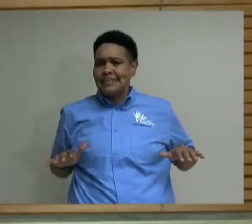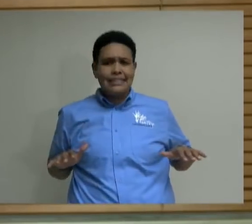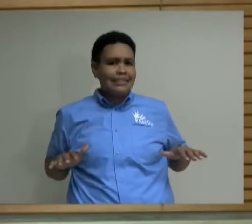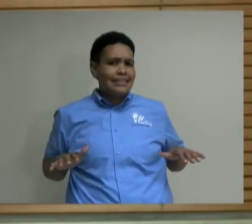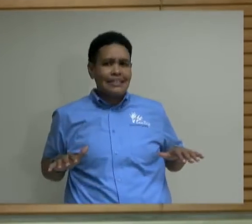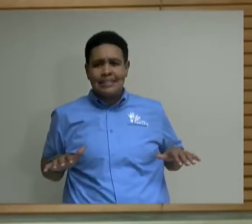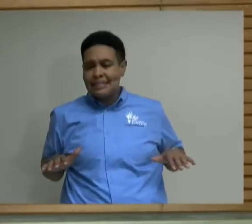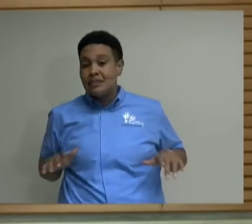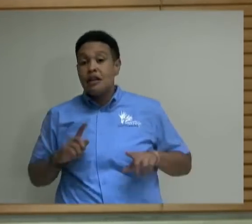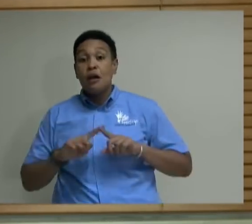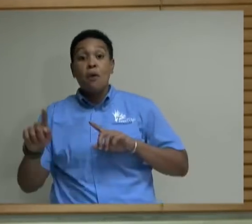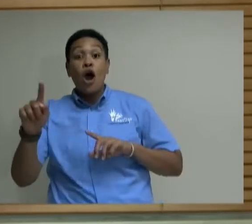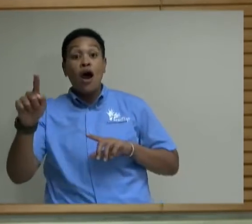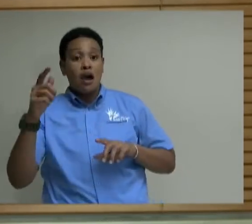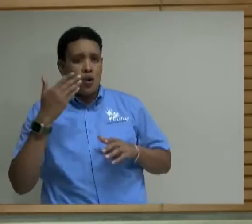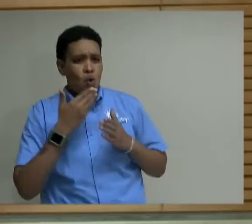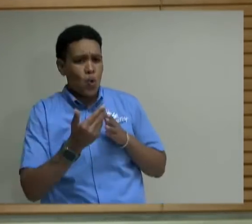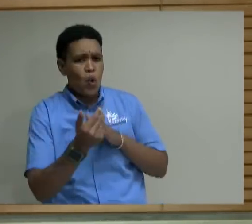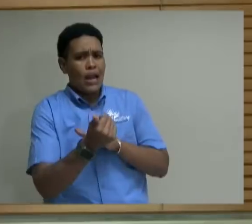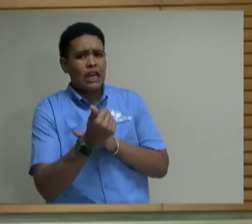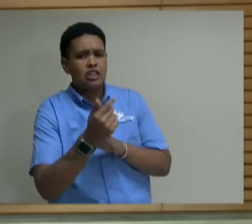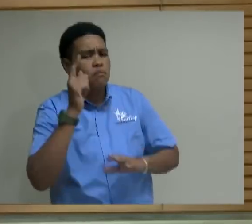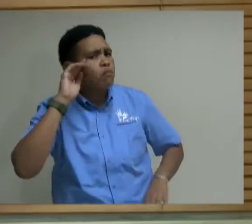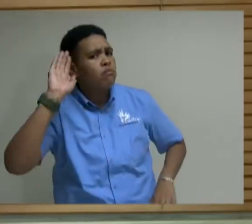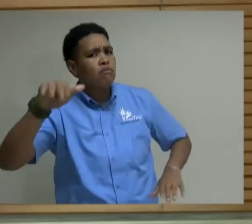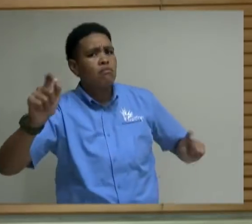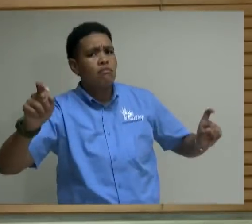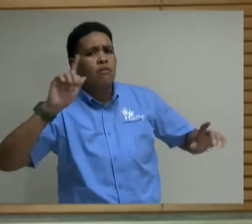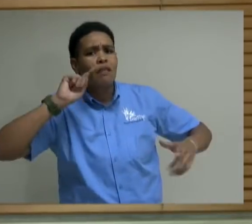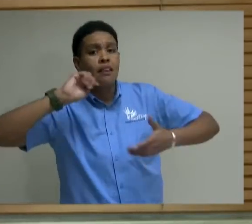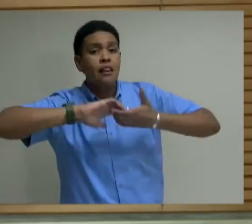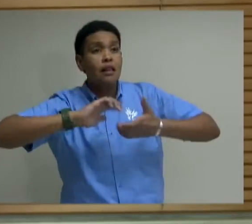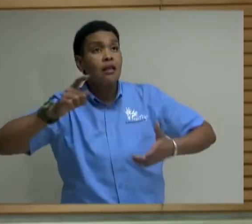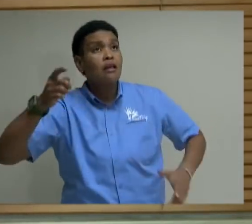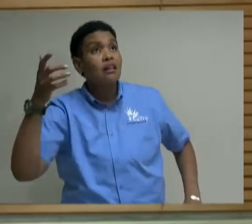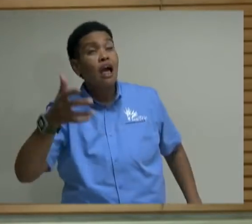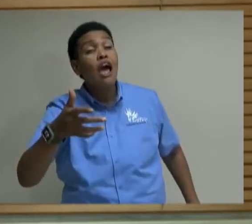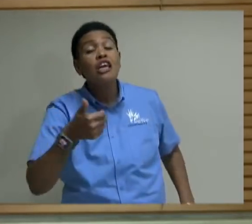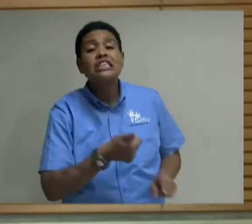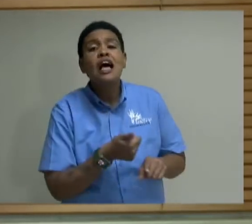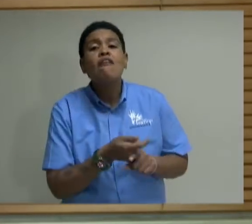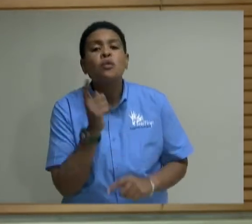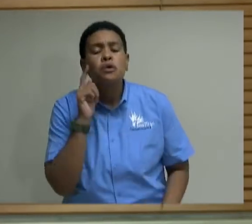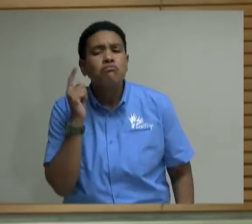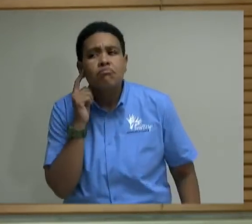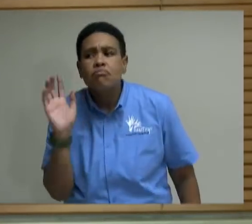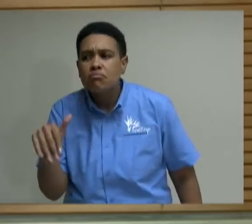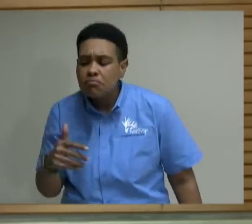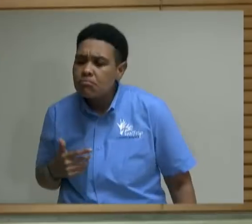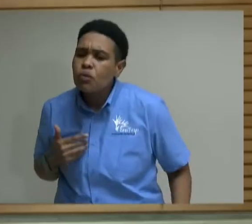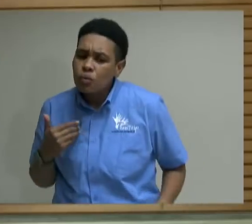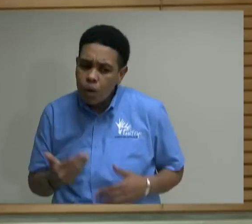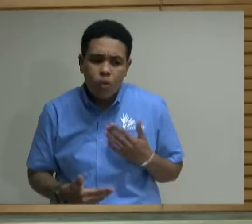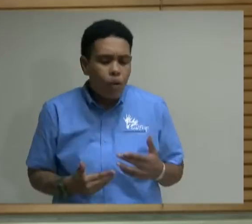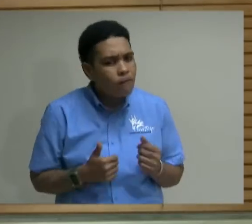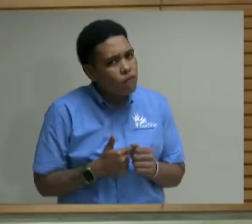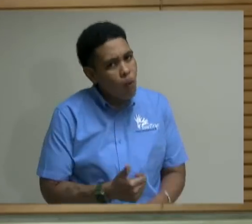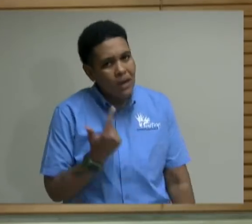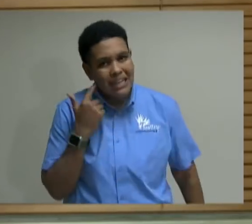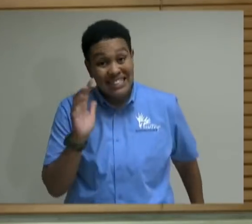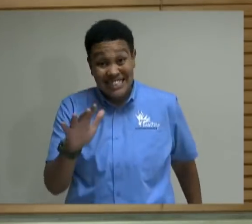and leading from the front, all managers from the St. Thomas, whenever we hear, we would go along. And